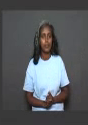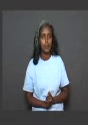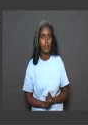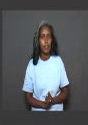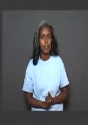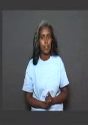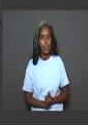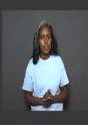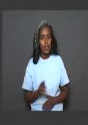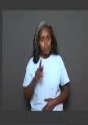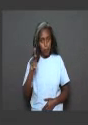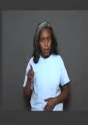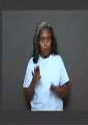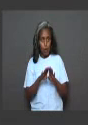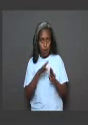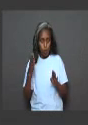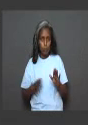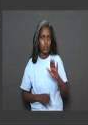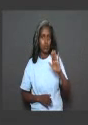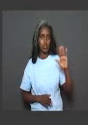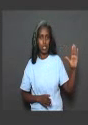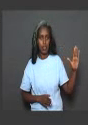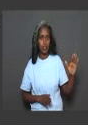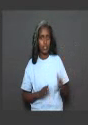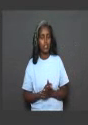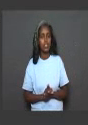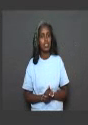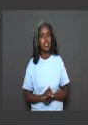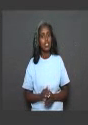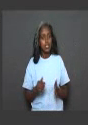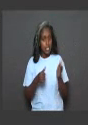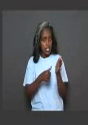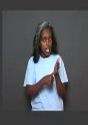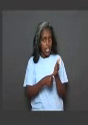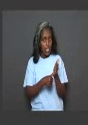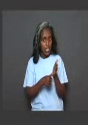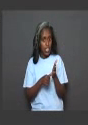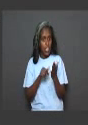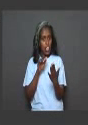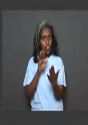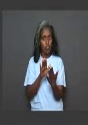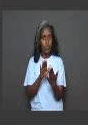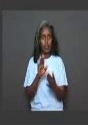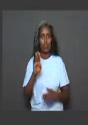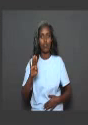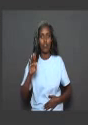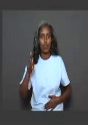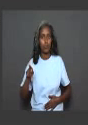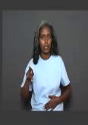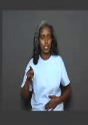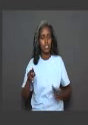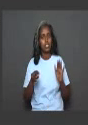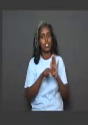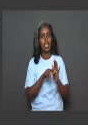When the parabola opens to the left, the sign in front of 4p is